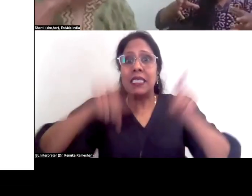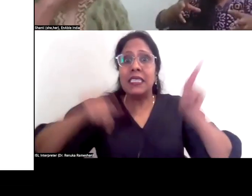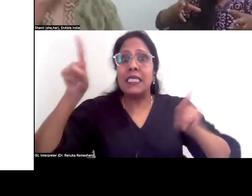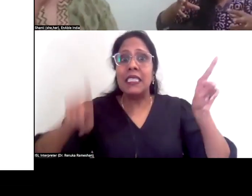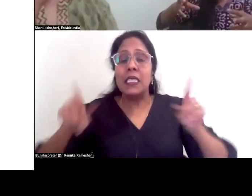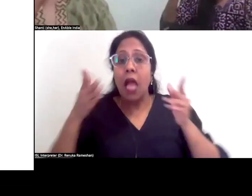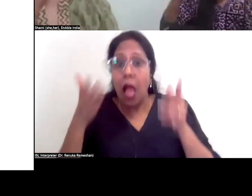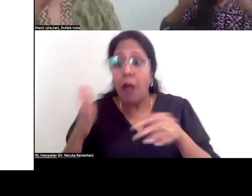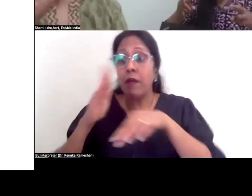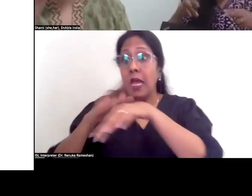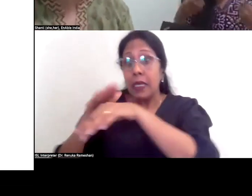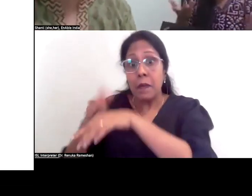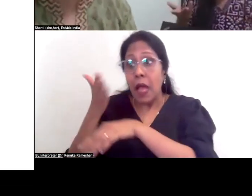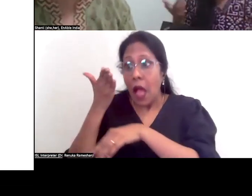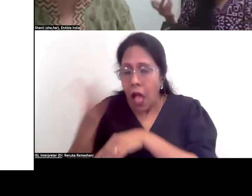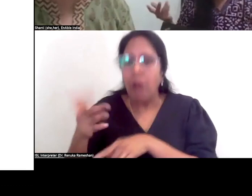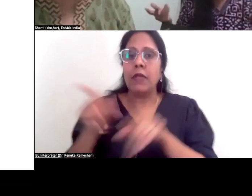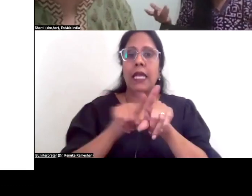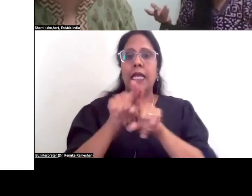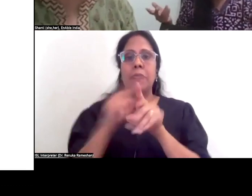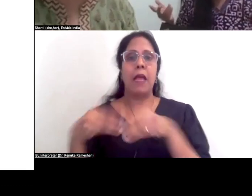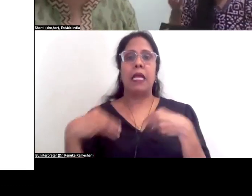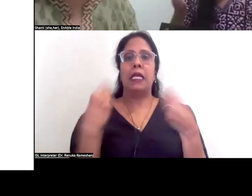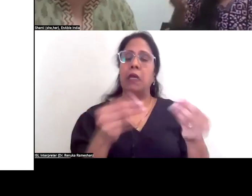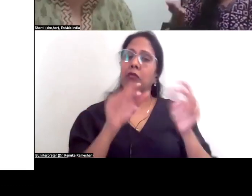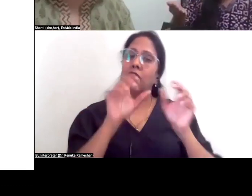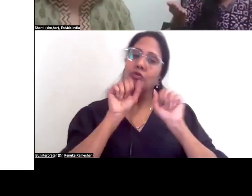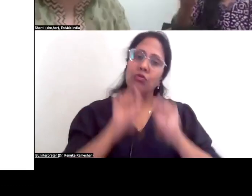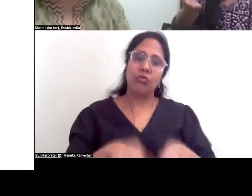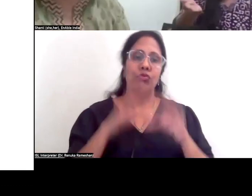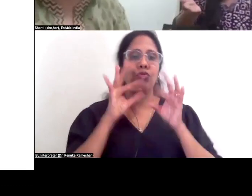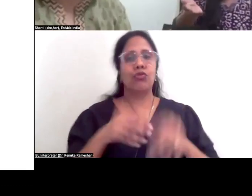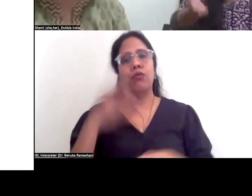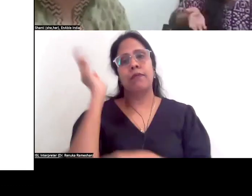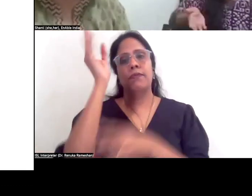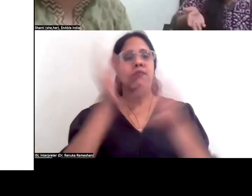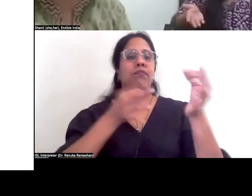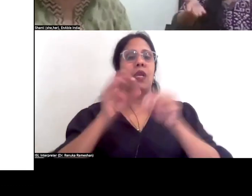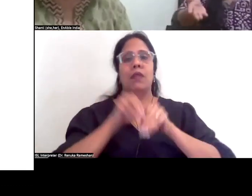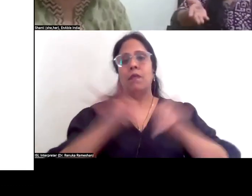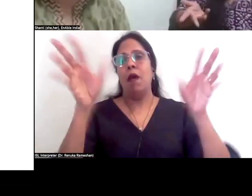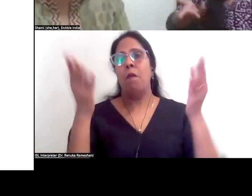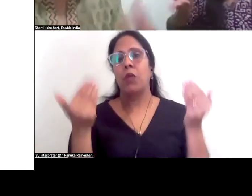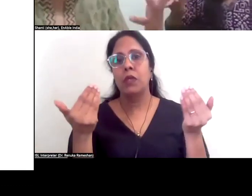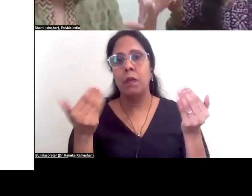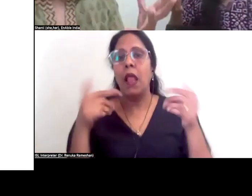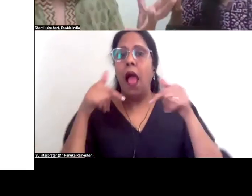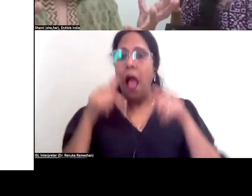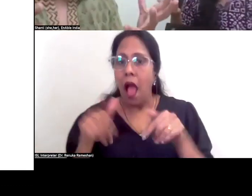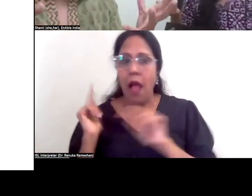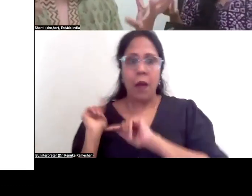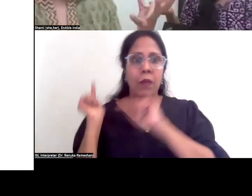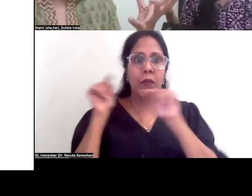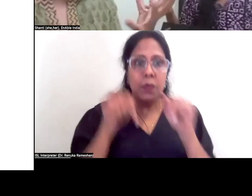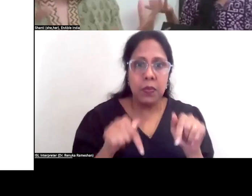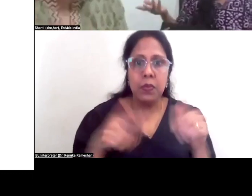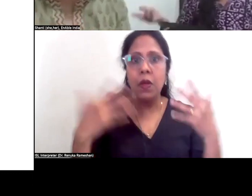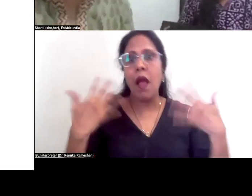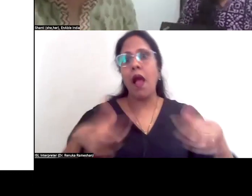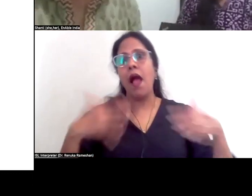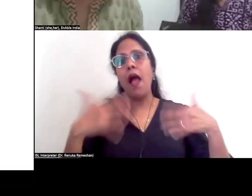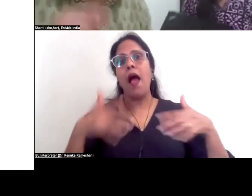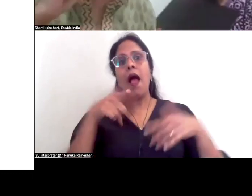with that experiences and the examples, we can make it out. I think that's how we came up with today. By seeing this, we are like, oh my